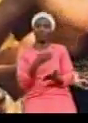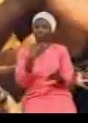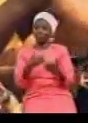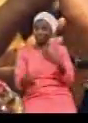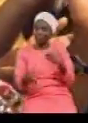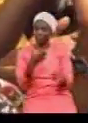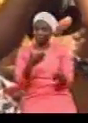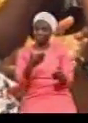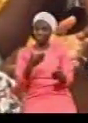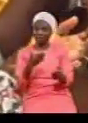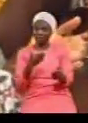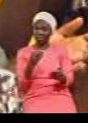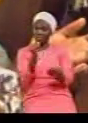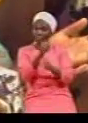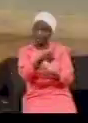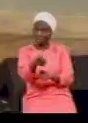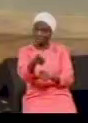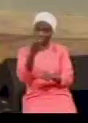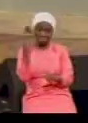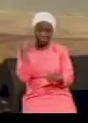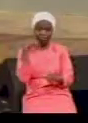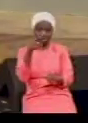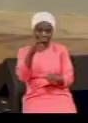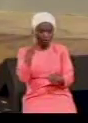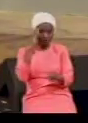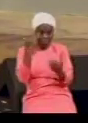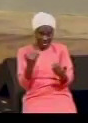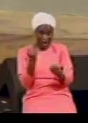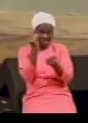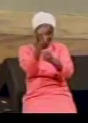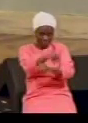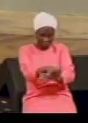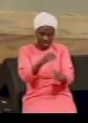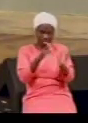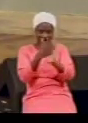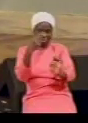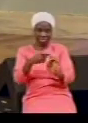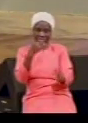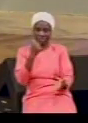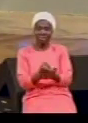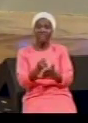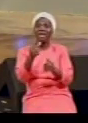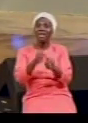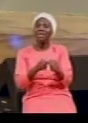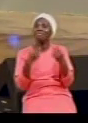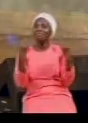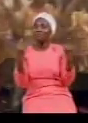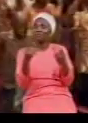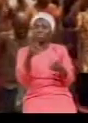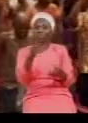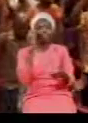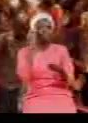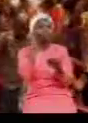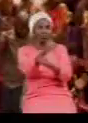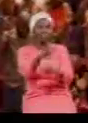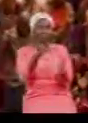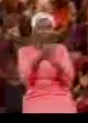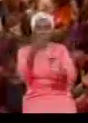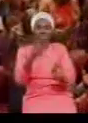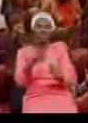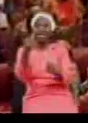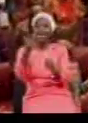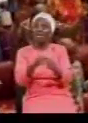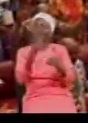Whatever conquered you before, you will conquer. Every sin, you will conquer.